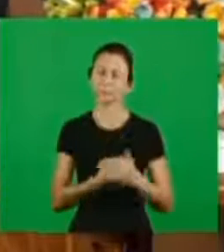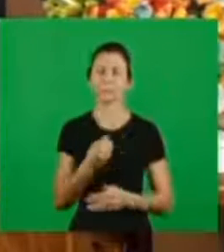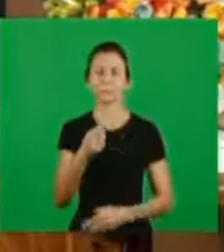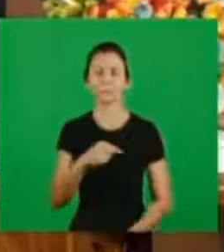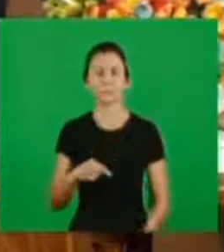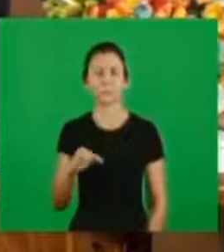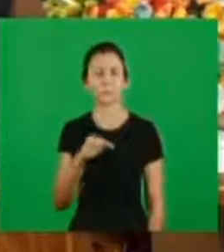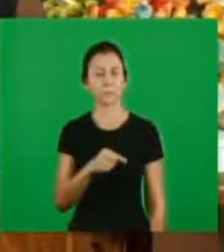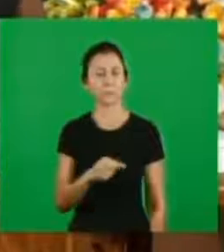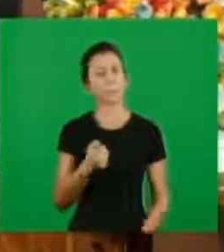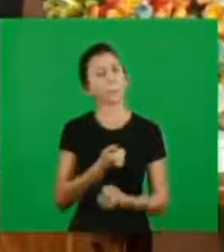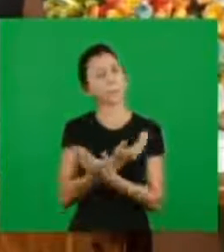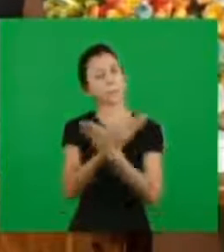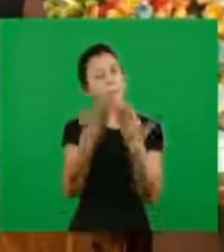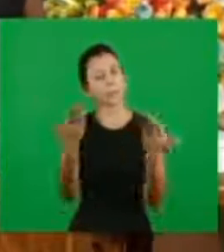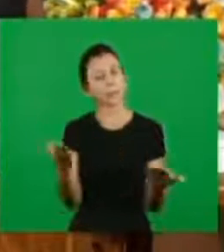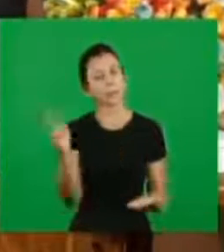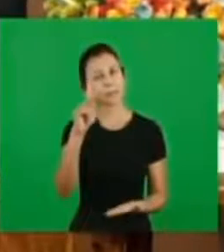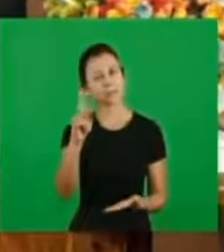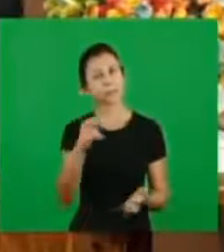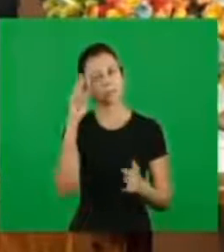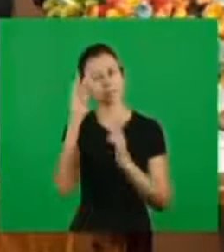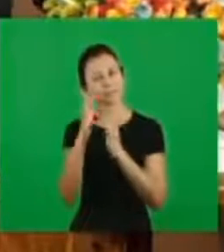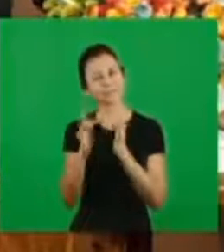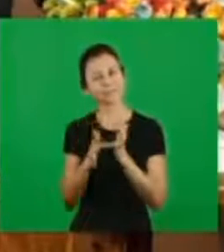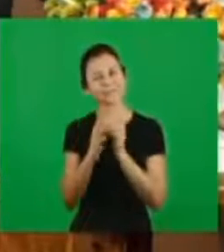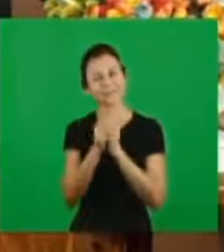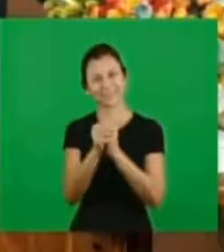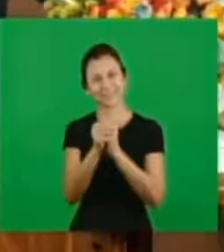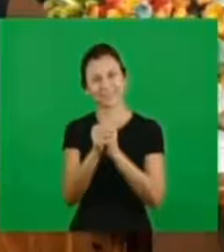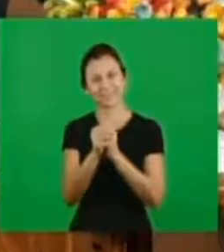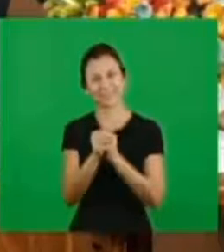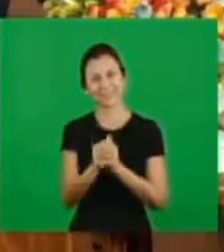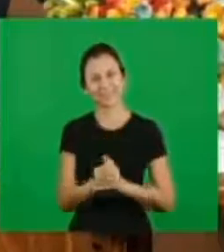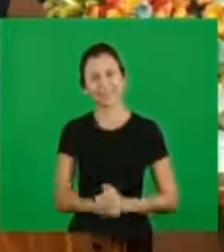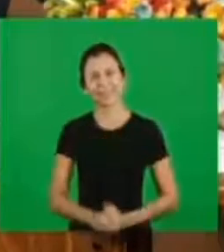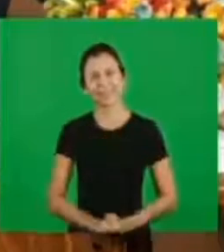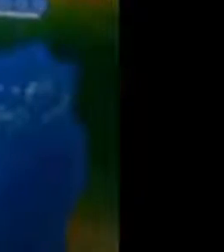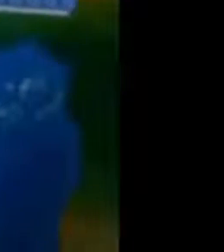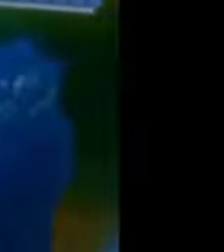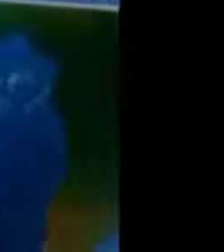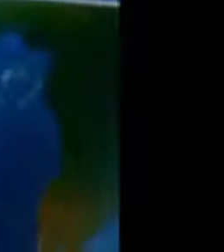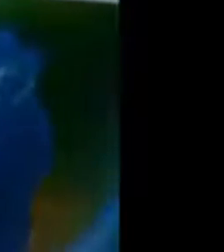I want to thank the presence of everyone and wish everyone the peace of the Lord.